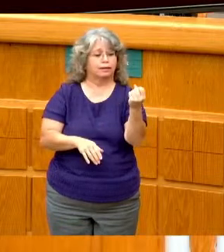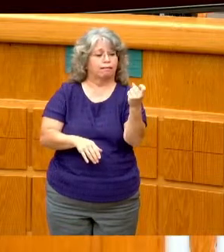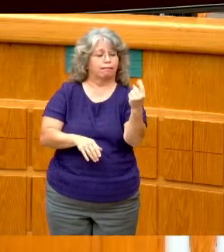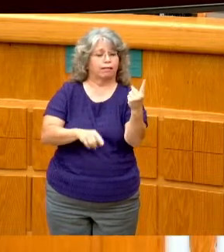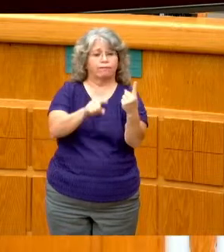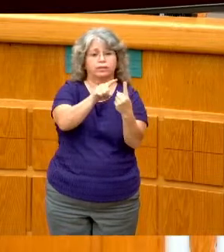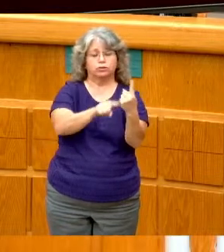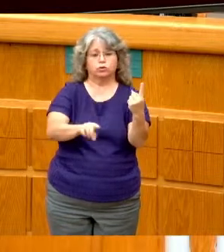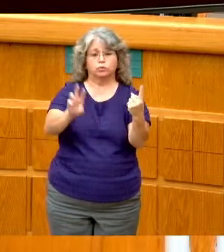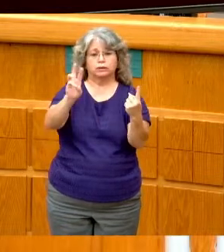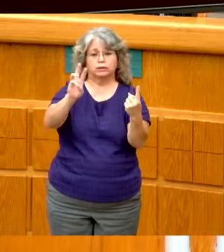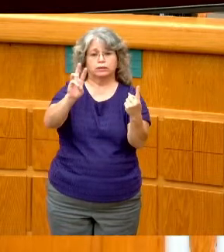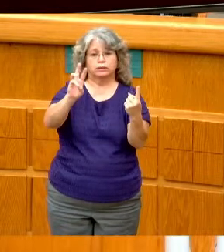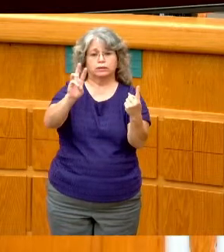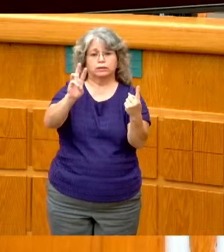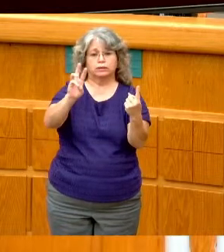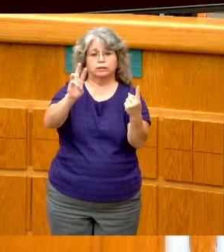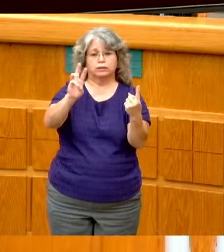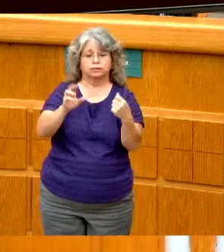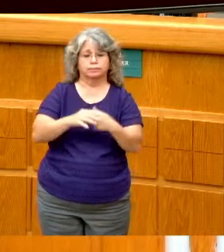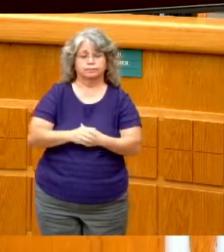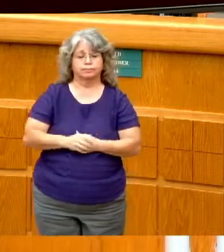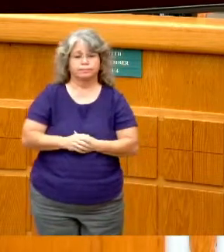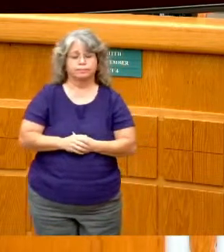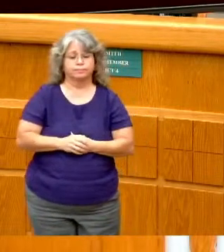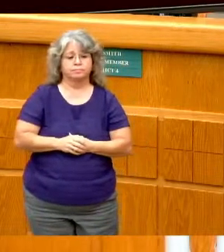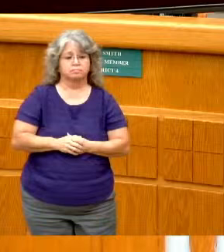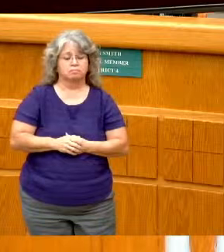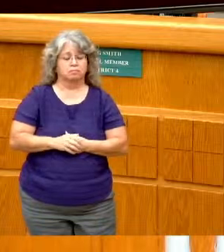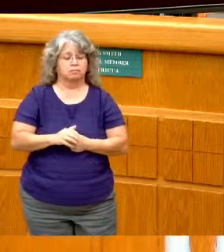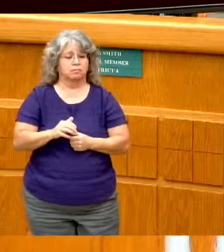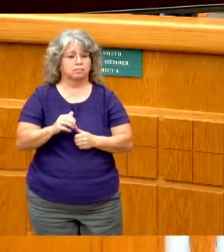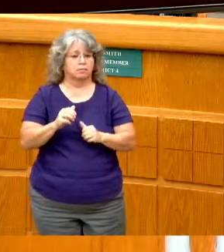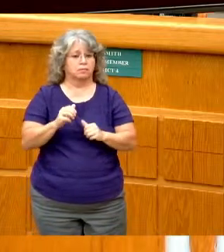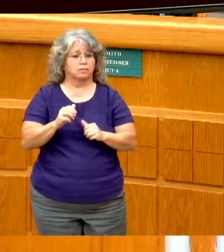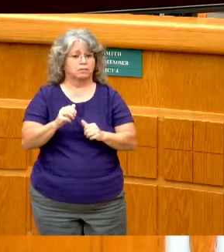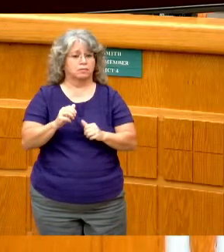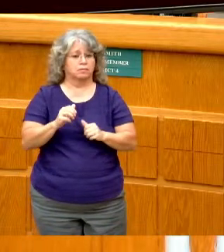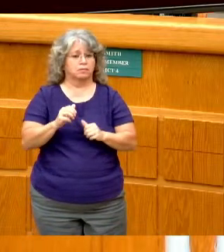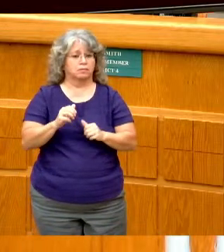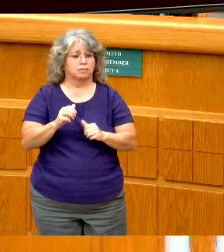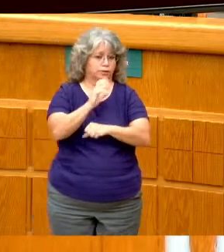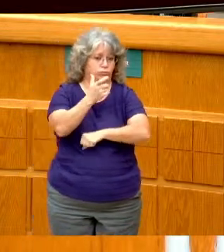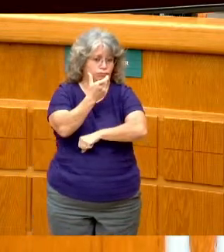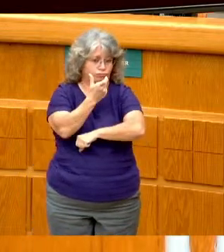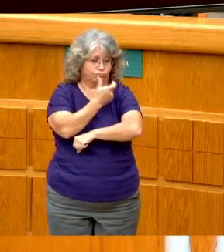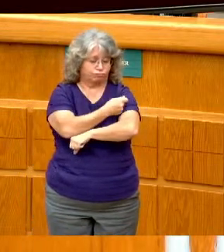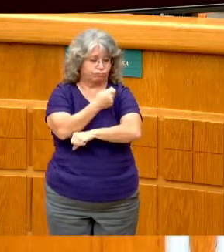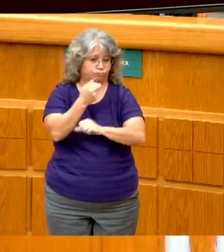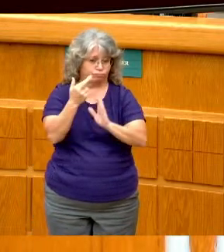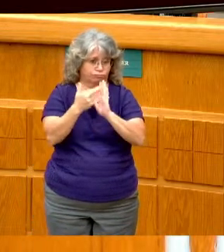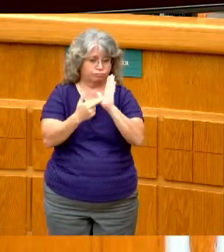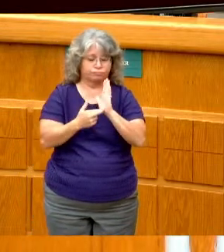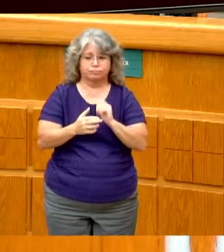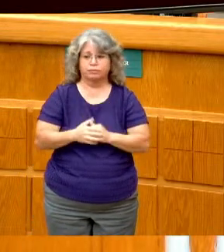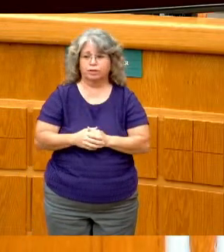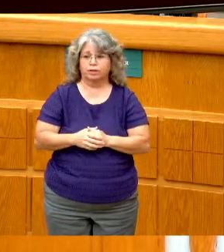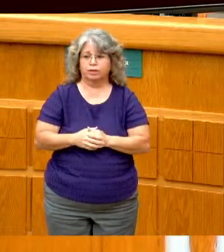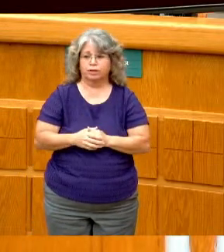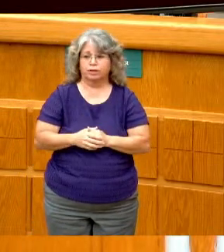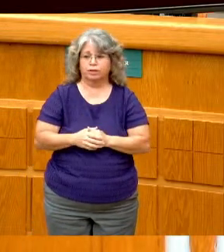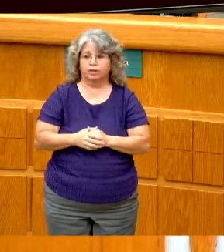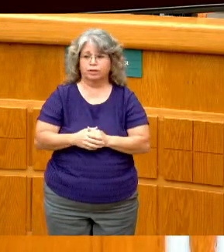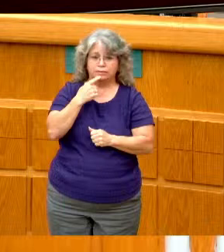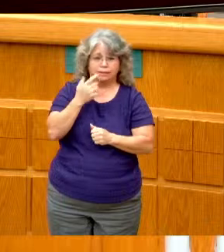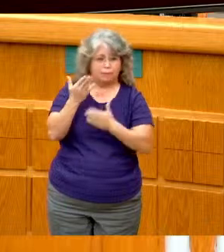a.m. to 6 p.m. and be able to get your registration. And I'll also say this, and Annette, you can correct me if I'm